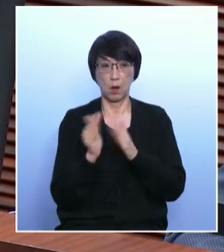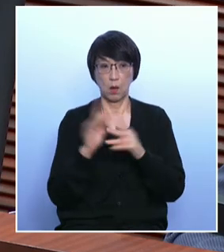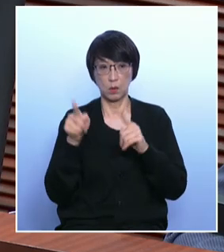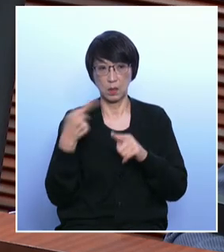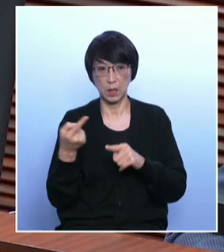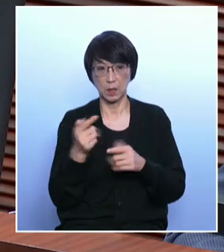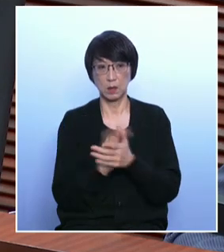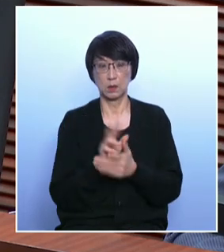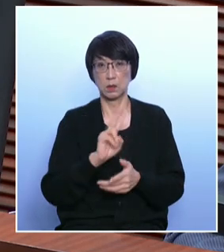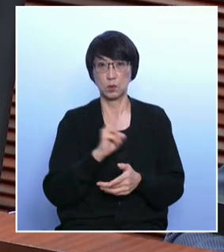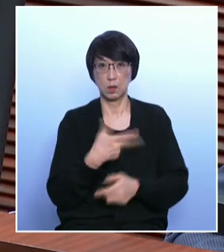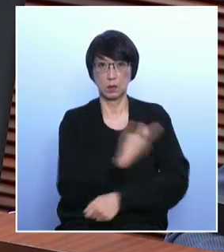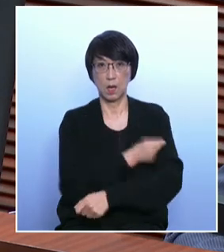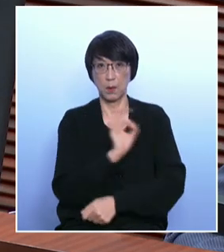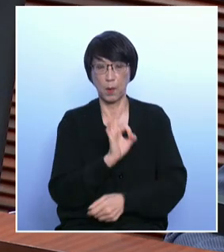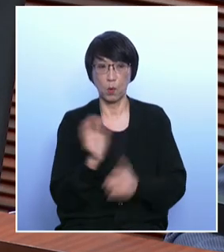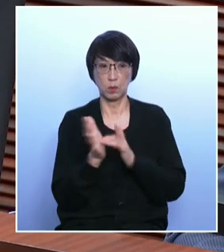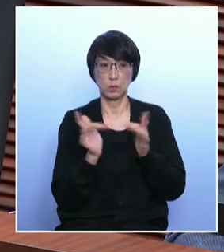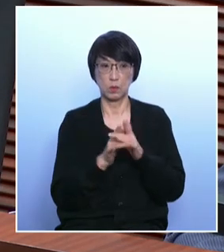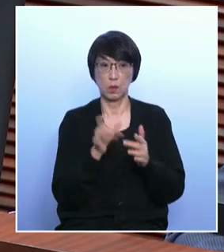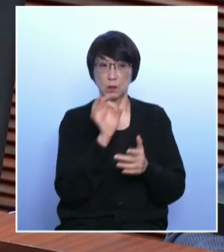8 schools which rejected you.